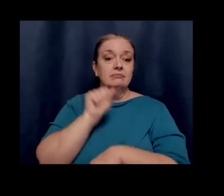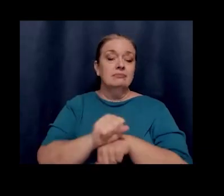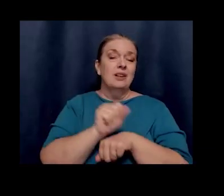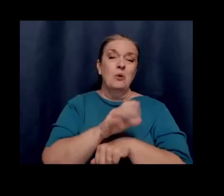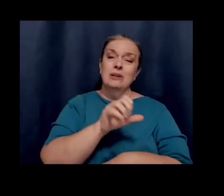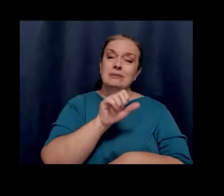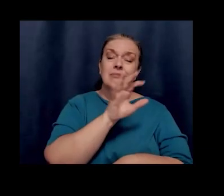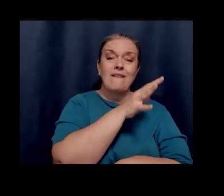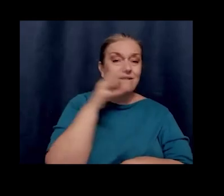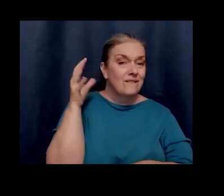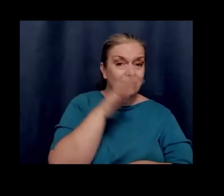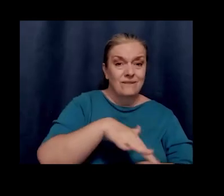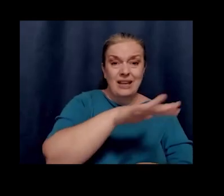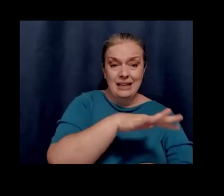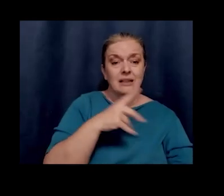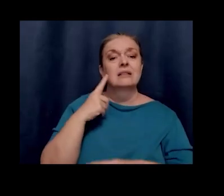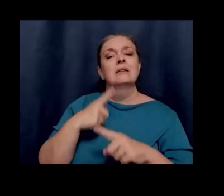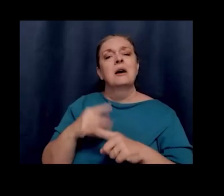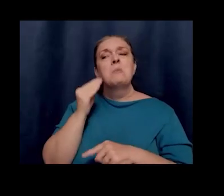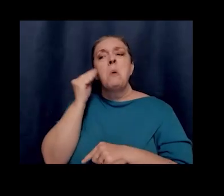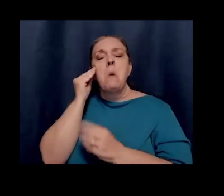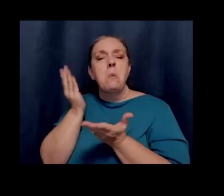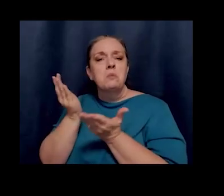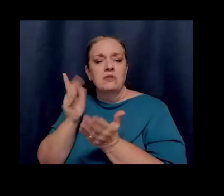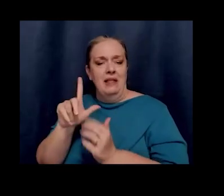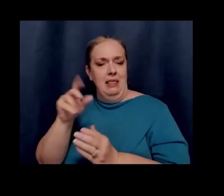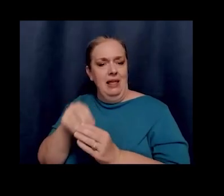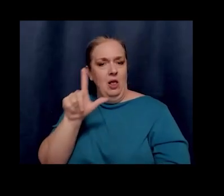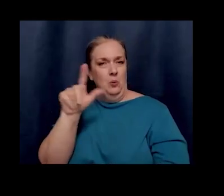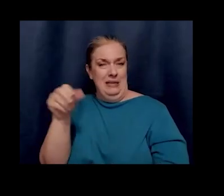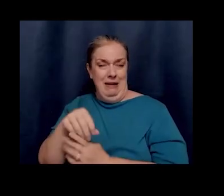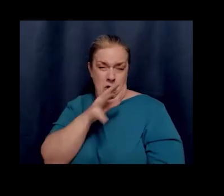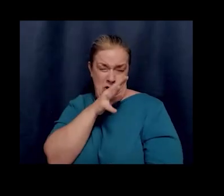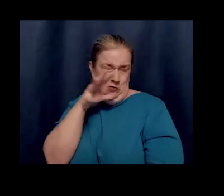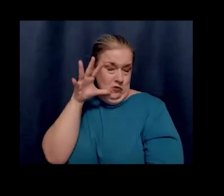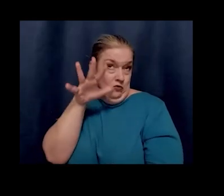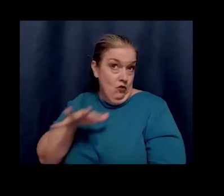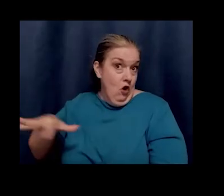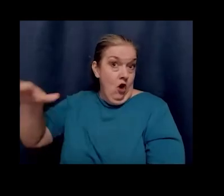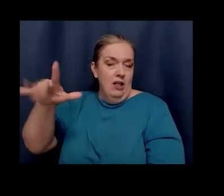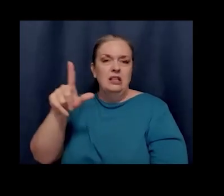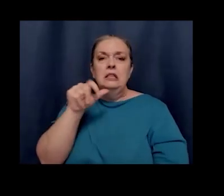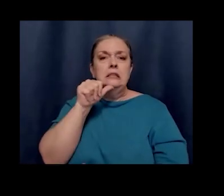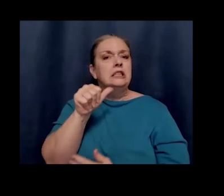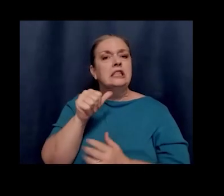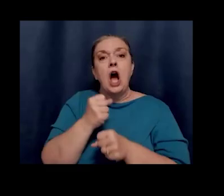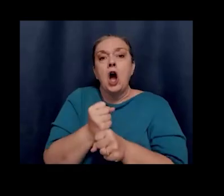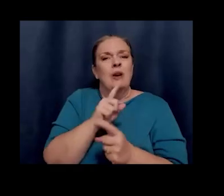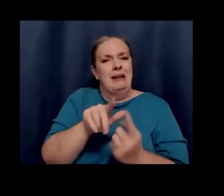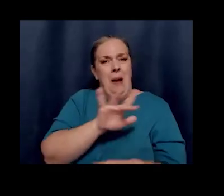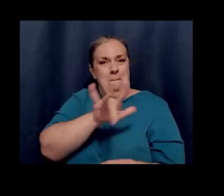at a rural plantation in Louisiana. She did not even begin to create art until midlife and when she